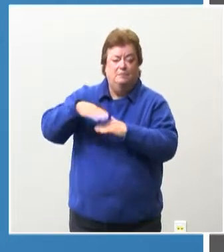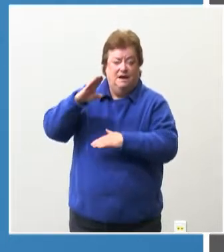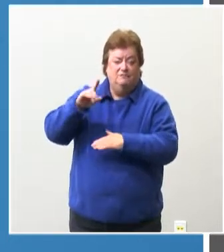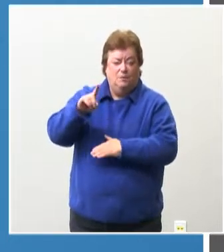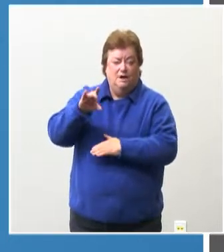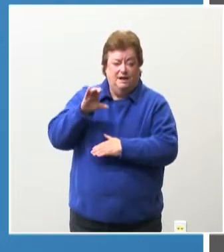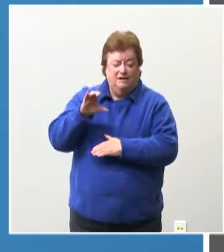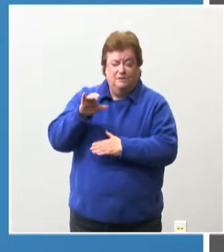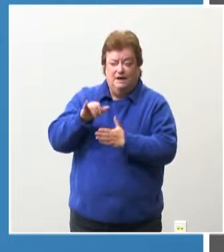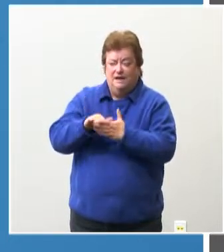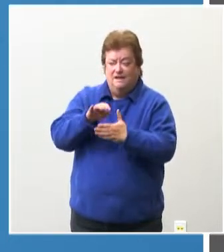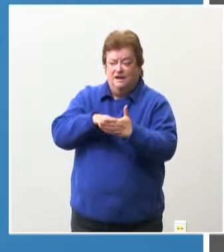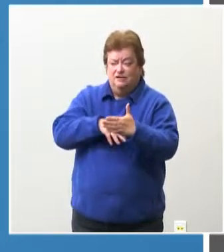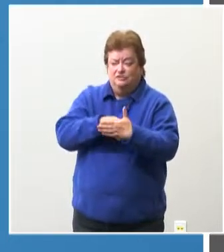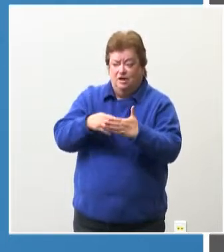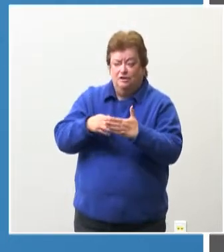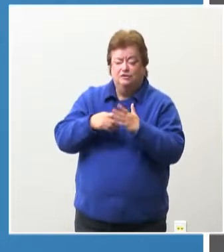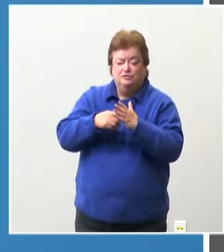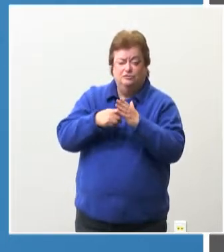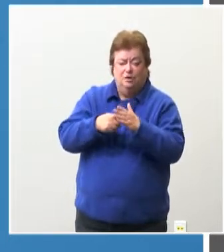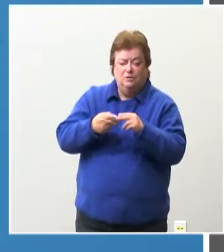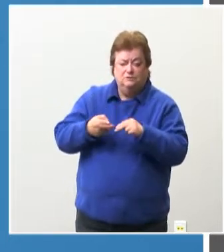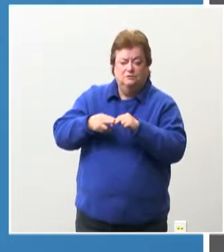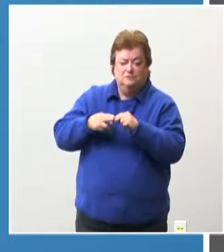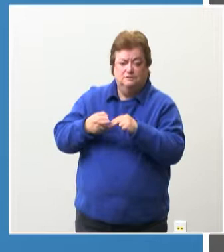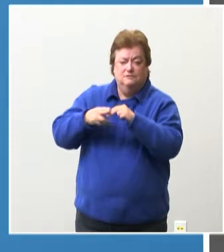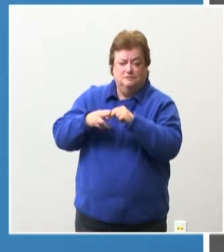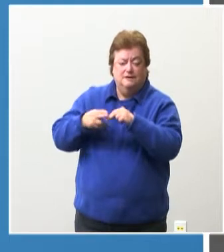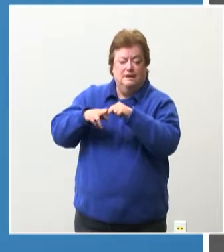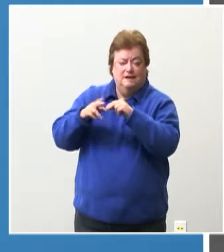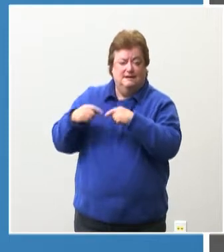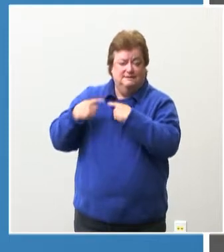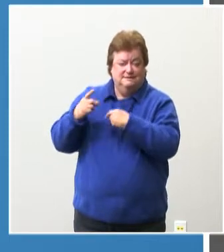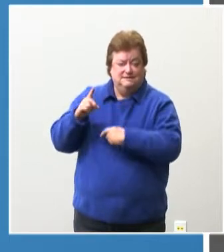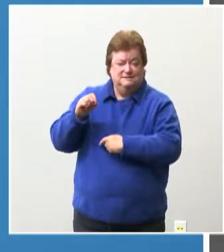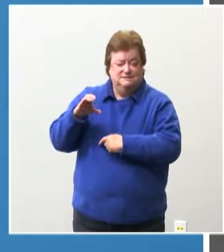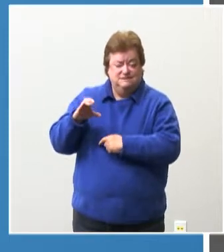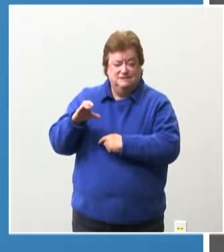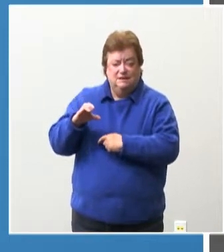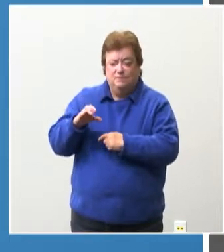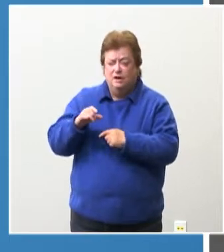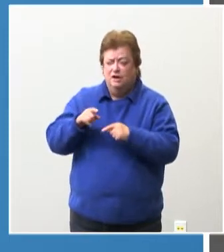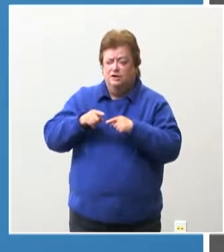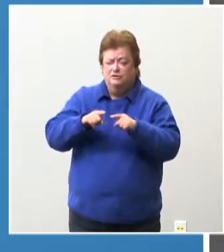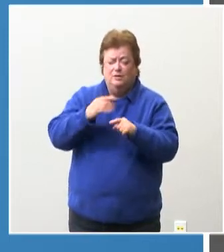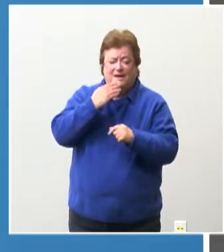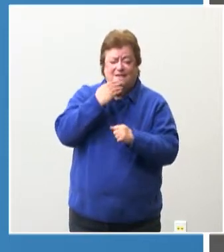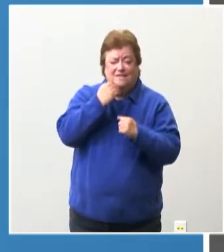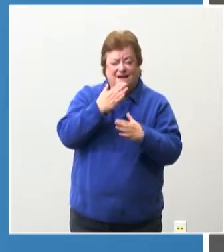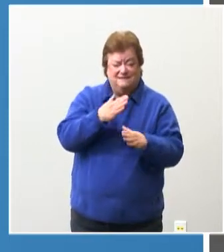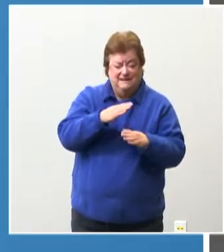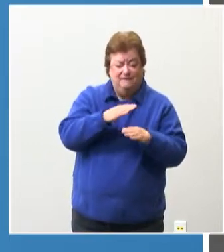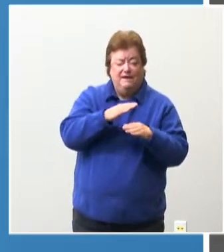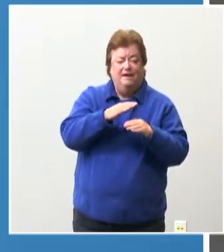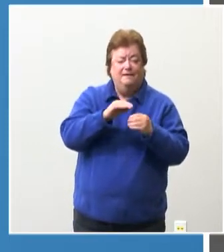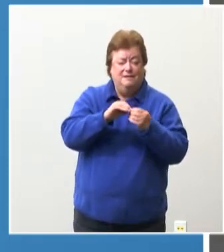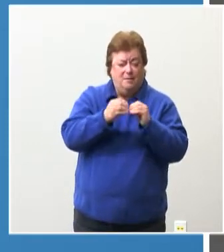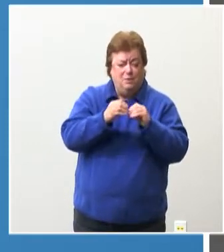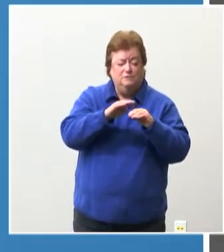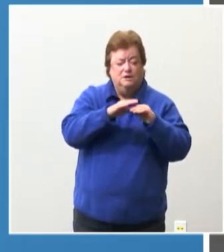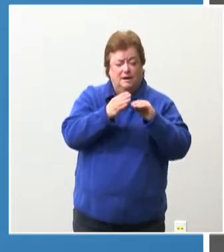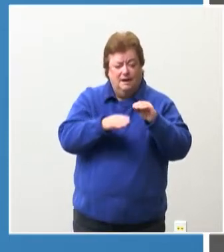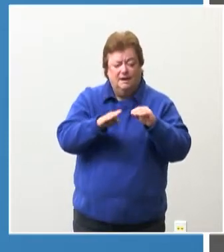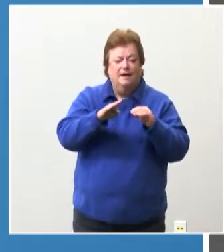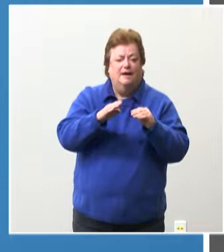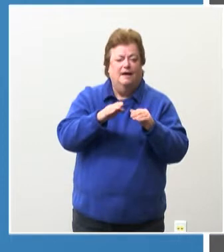This chart shows the steady increase in December, the brief decrease over the Thanksgiving holiday when testing was